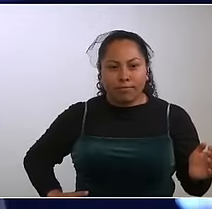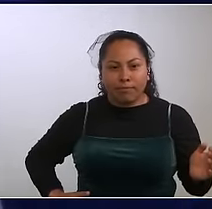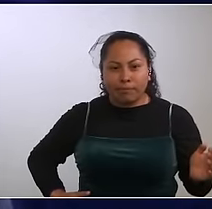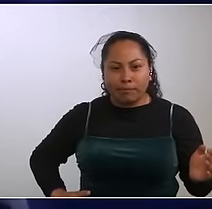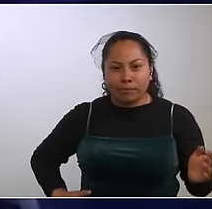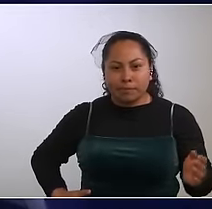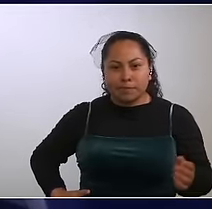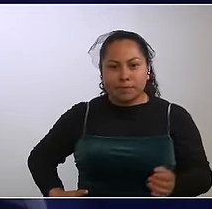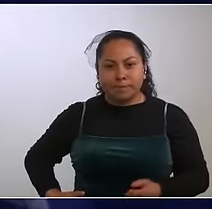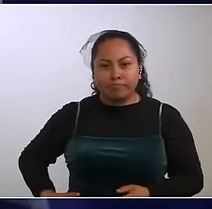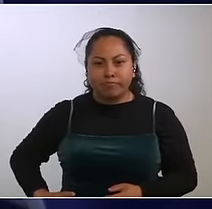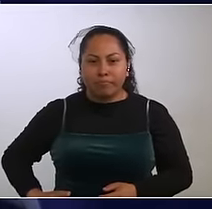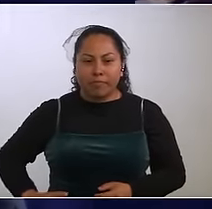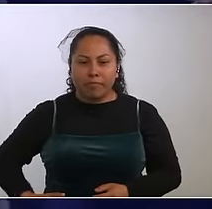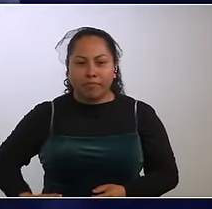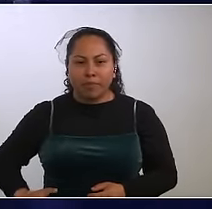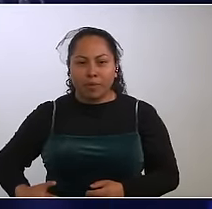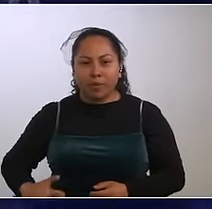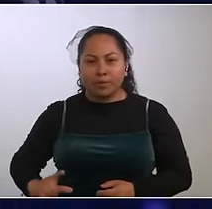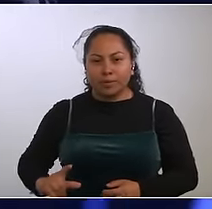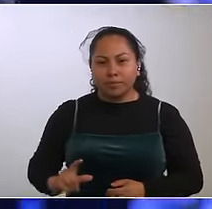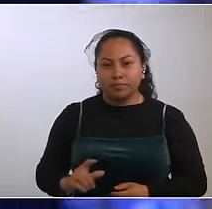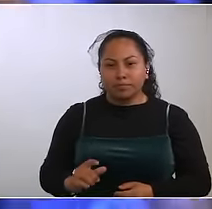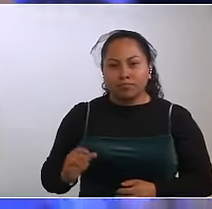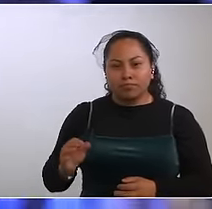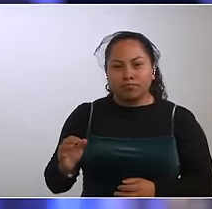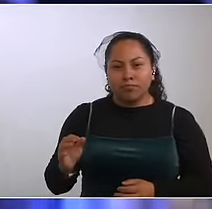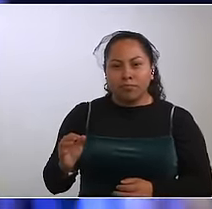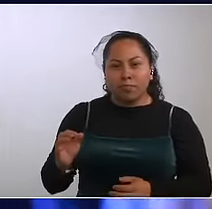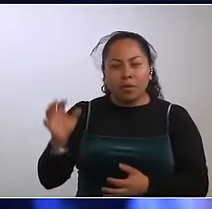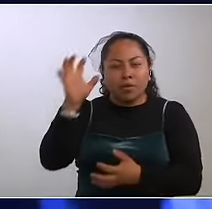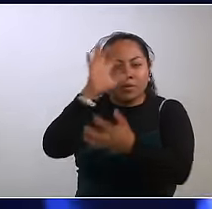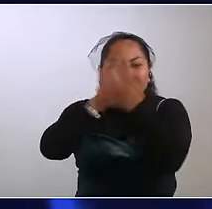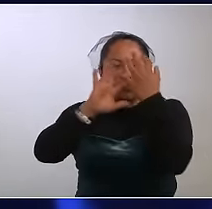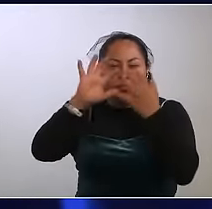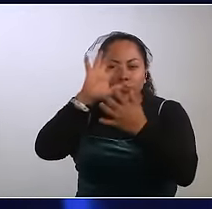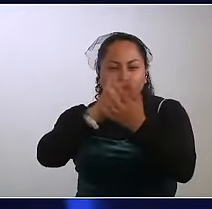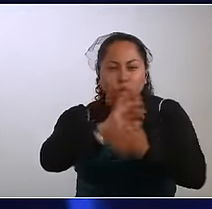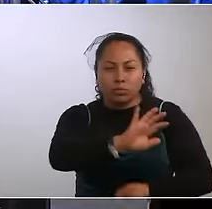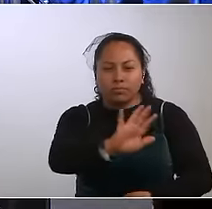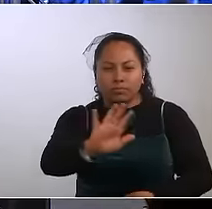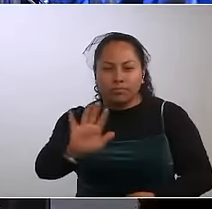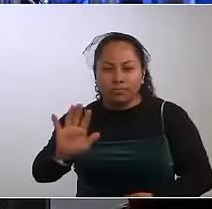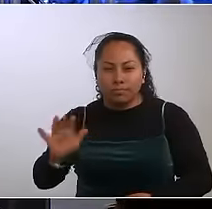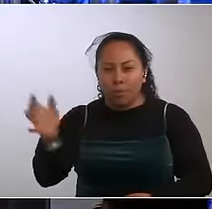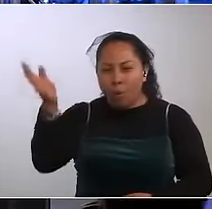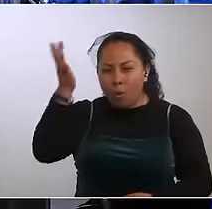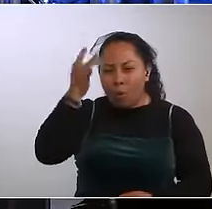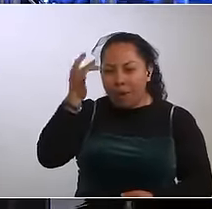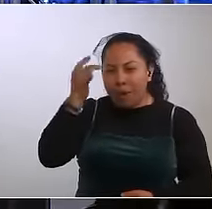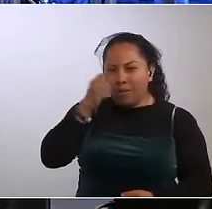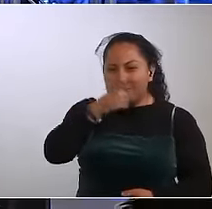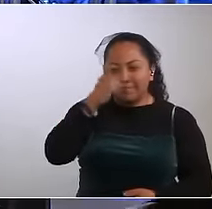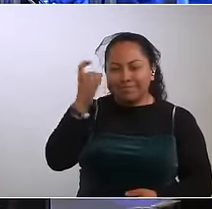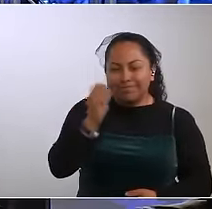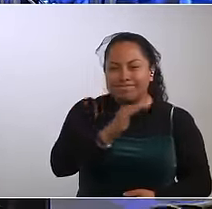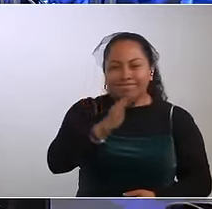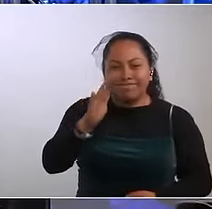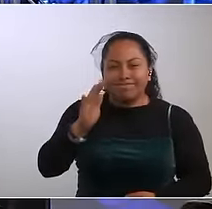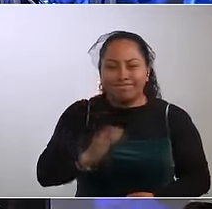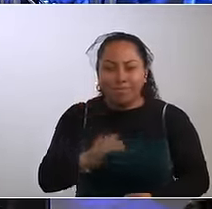to believe a lie a creer una mentira for not wanting to receive the truth. Por no querer recibir la verdad. And they're going to think y van a pensar